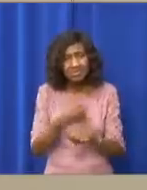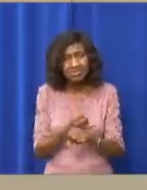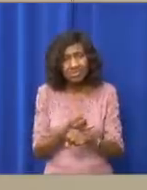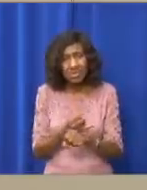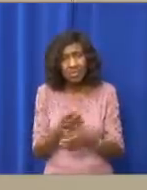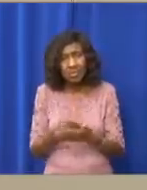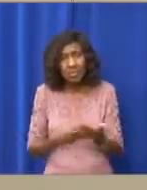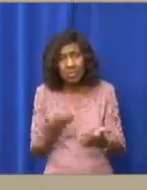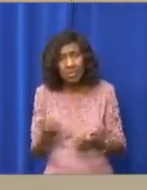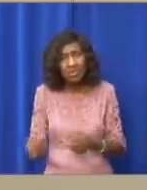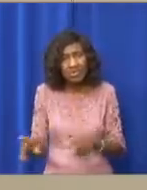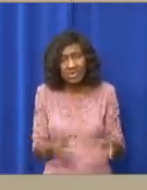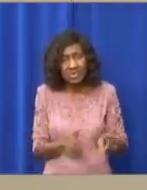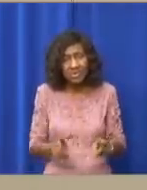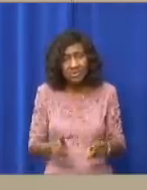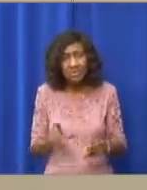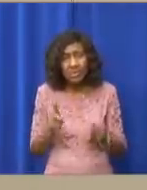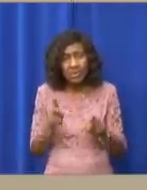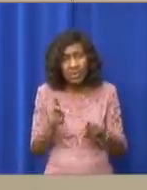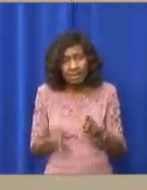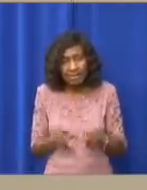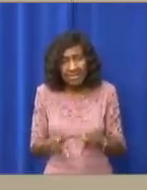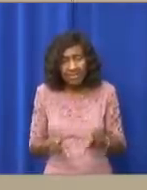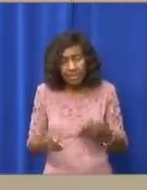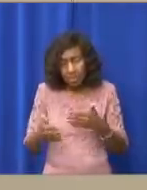other unavoidably.